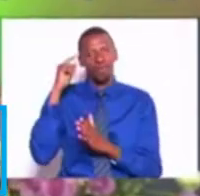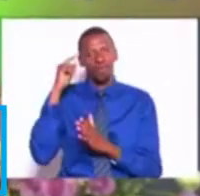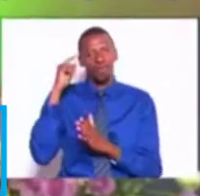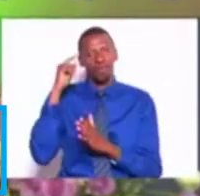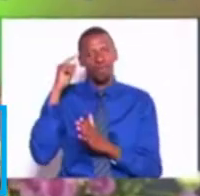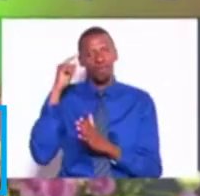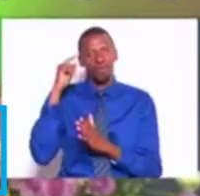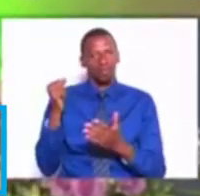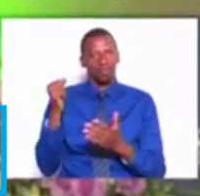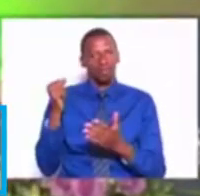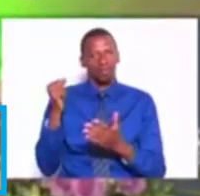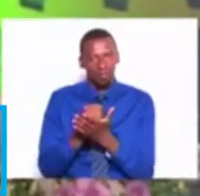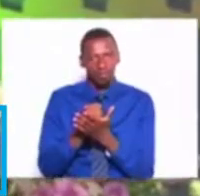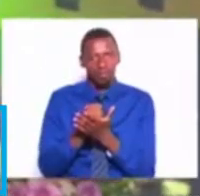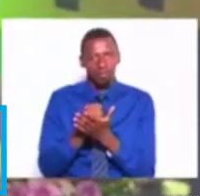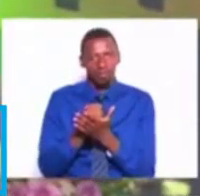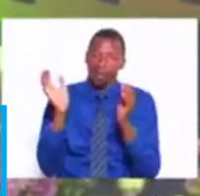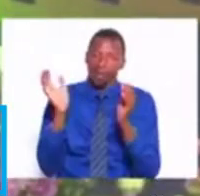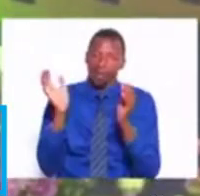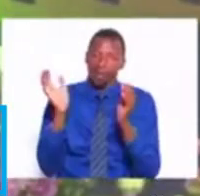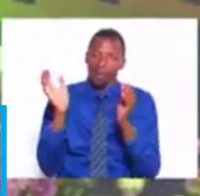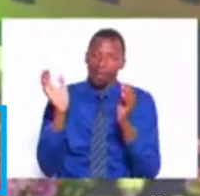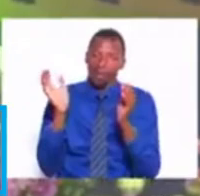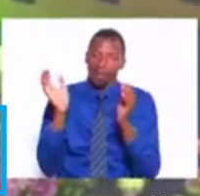Hallelujah. You know,